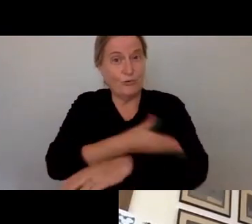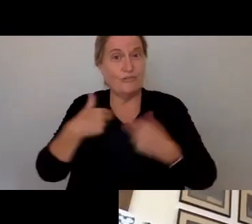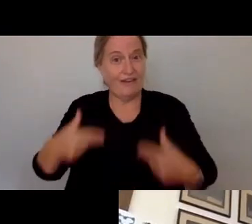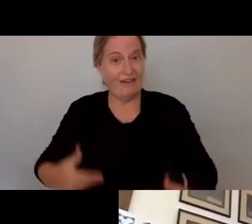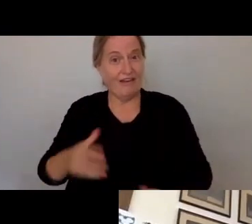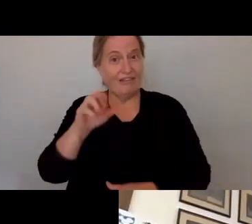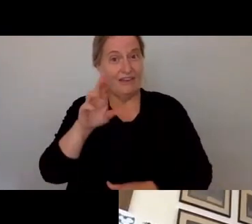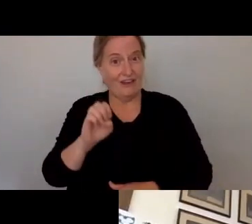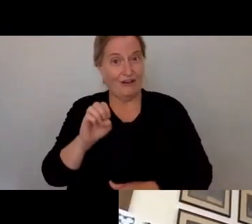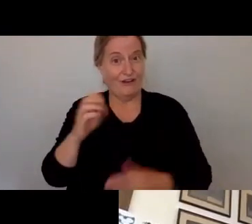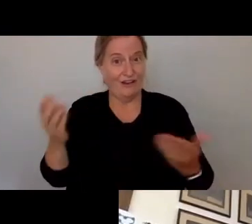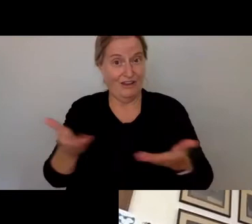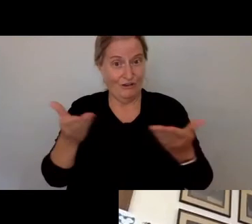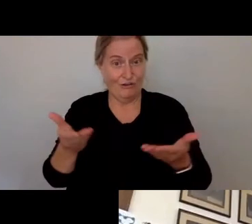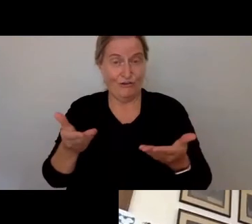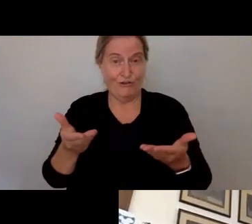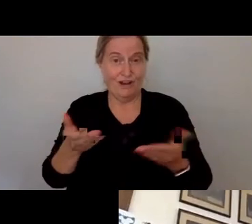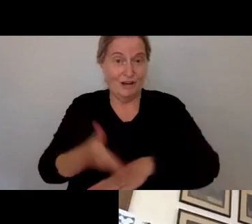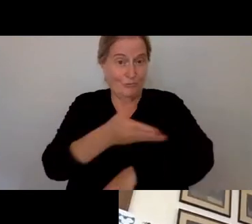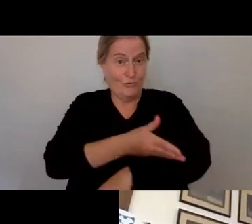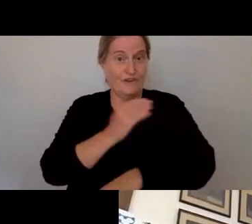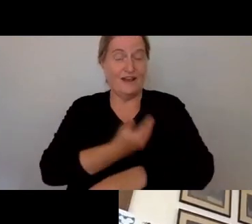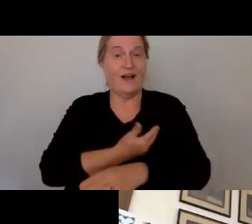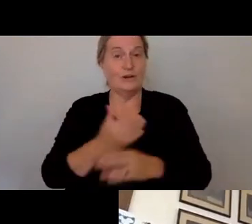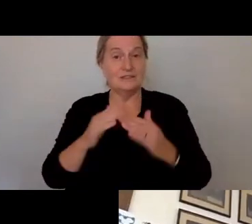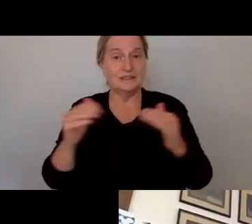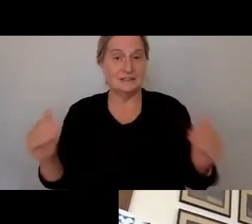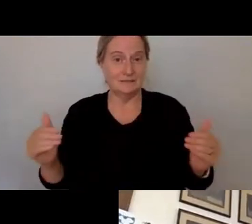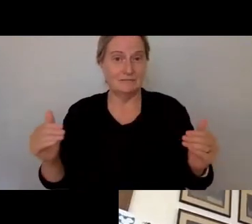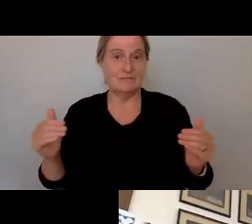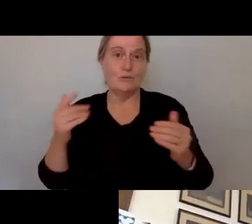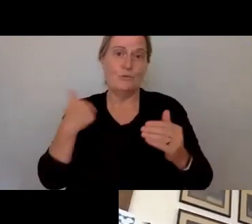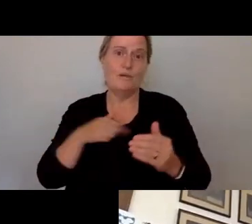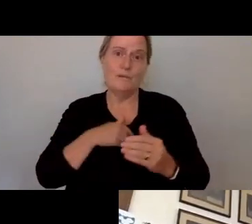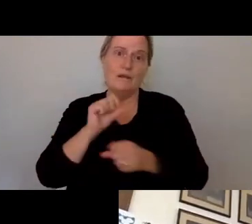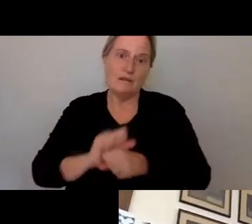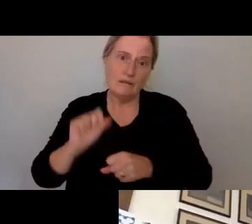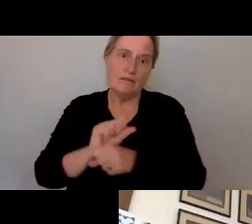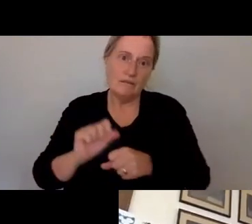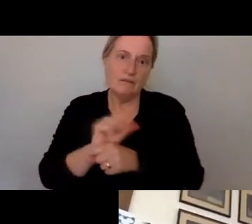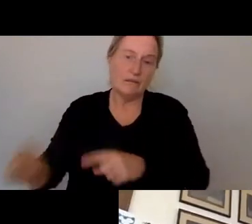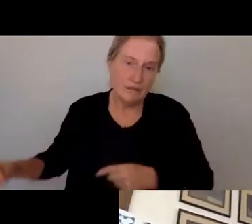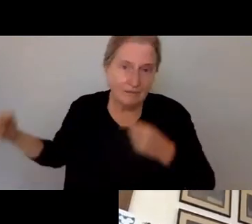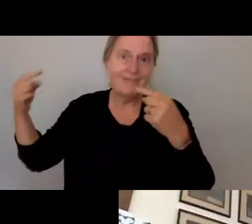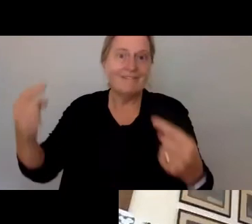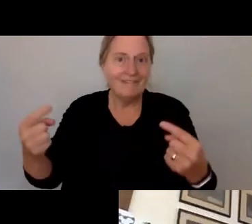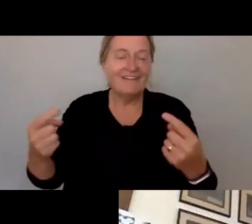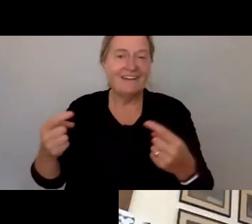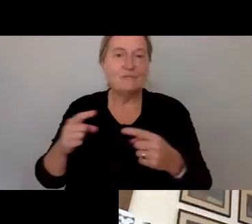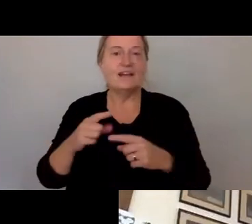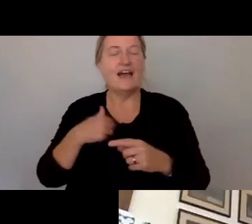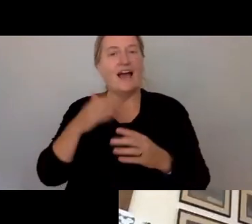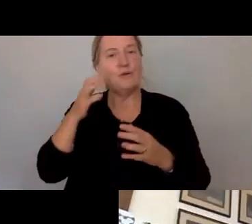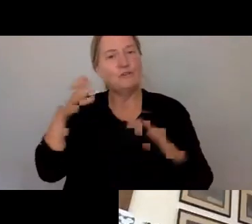an improved healthcare system for too long. And so I would start with something like healthcare and long-term